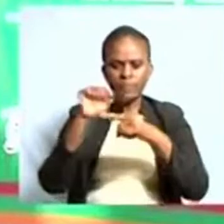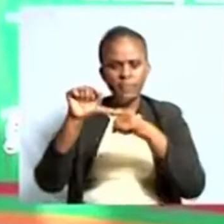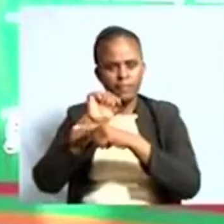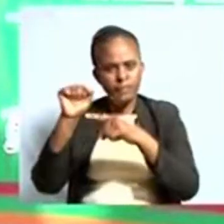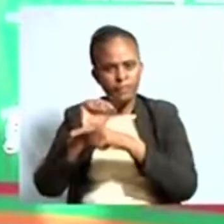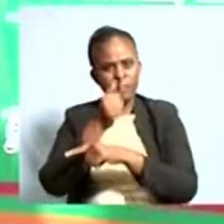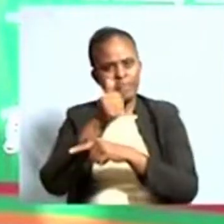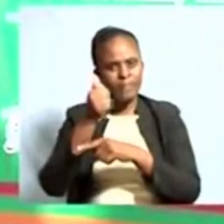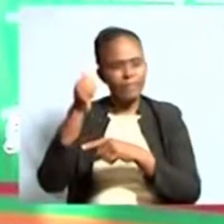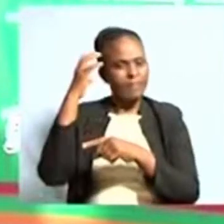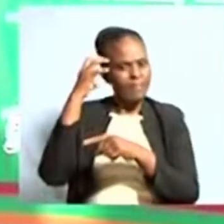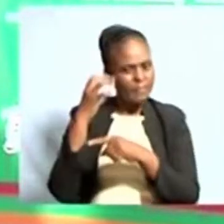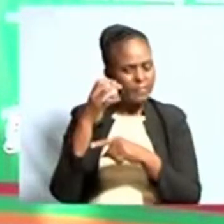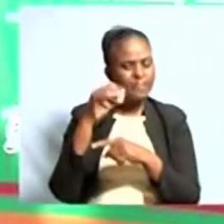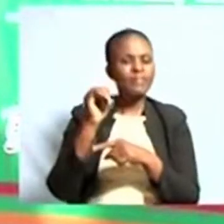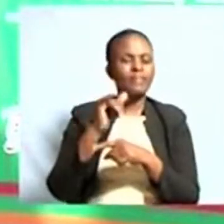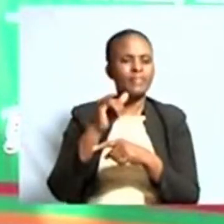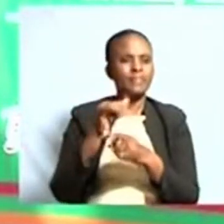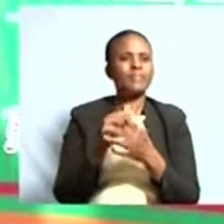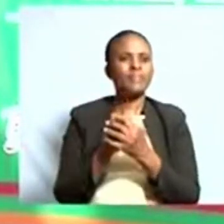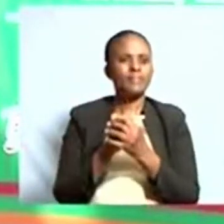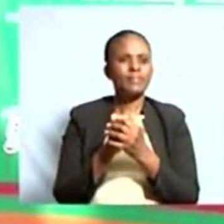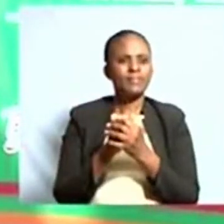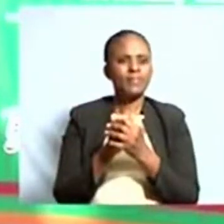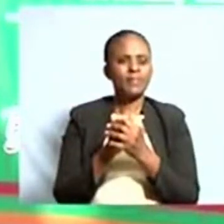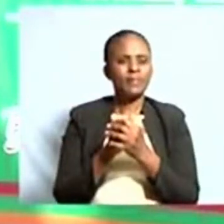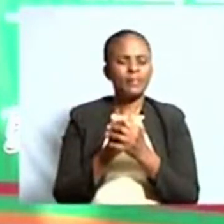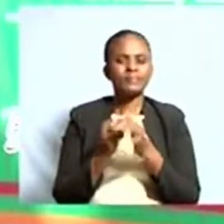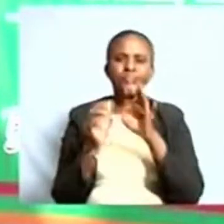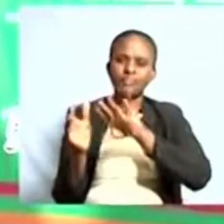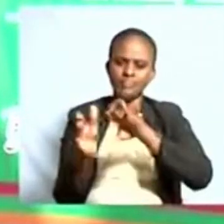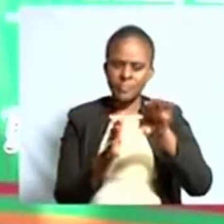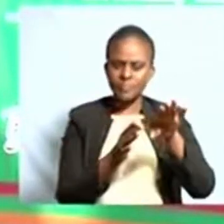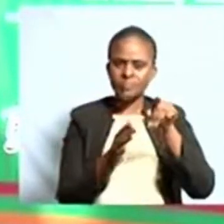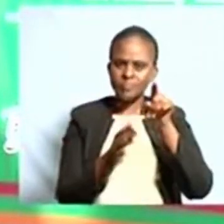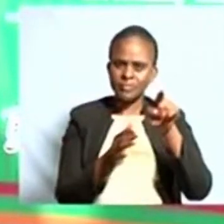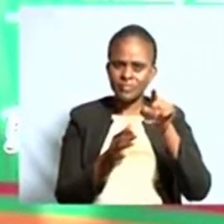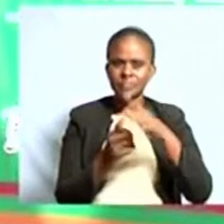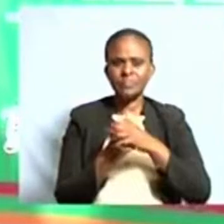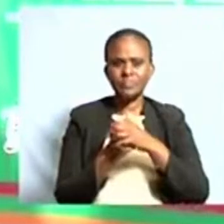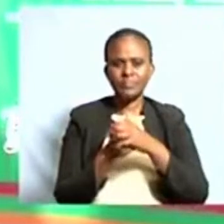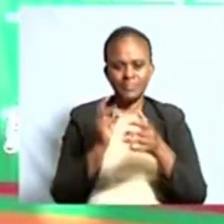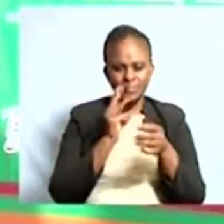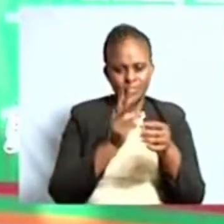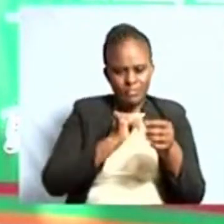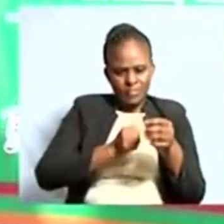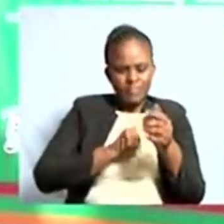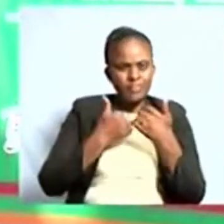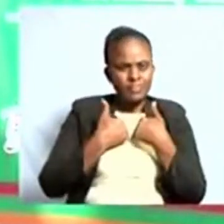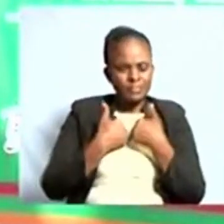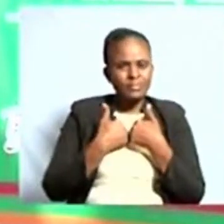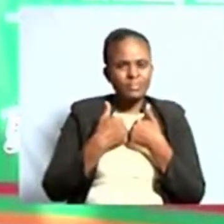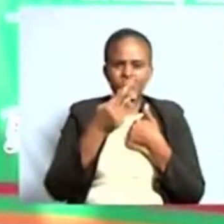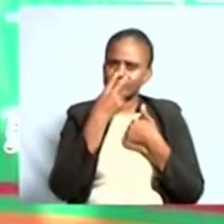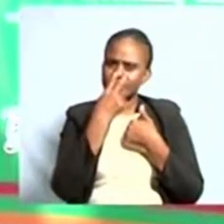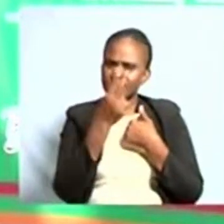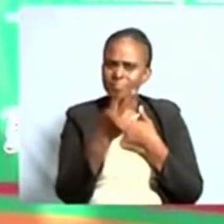officers. Yeah. And apart from that, we are actually looking